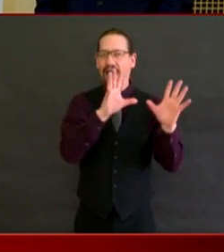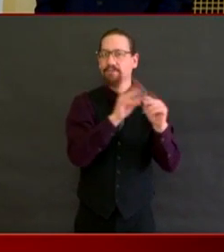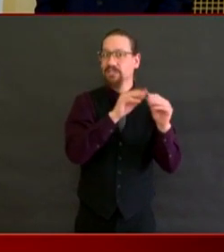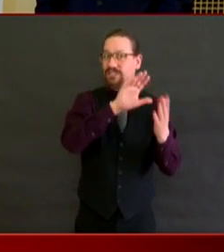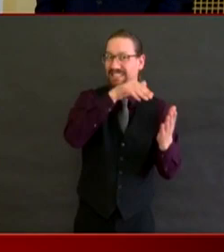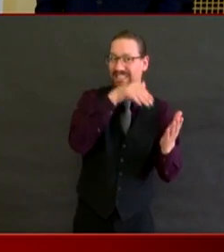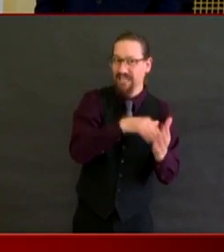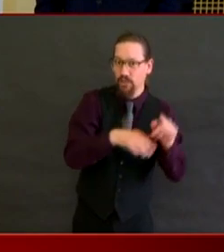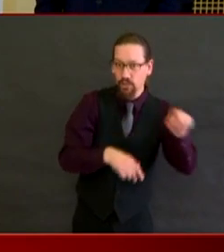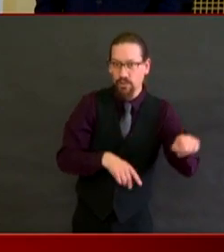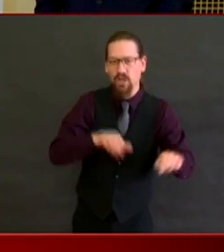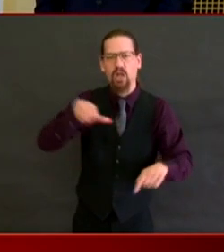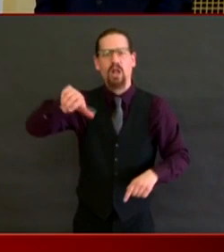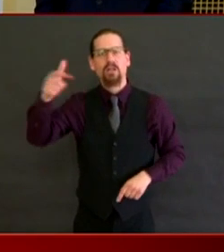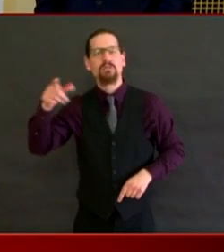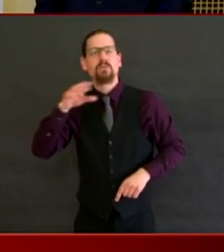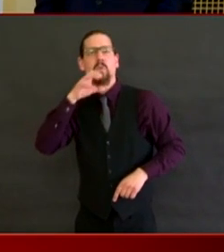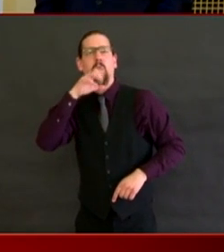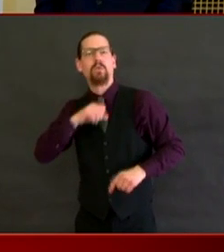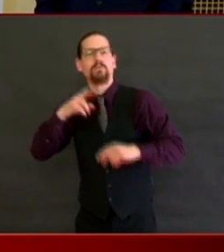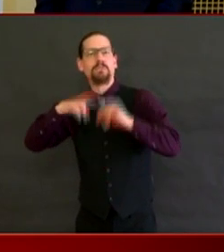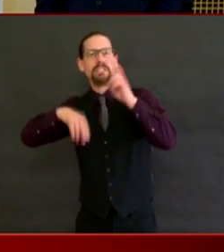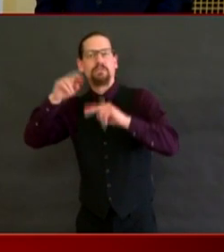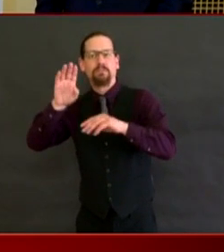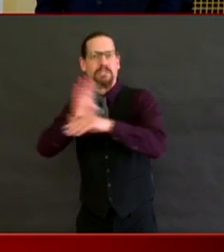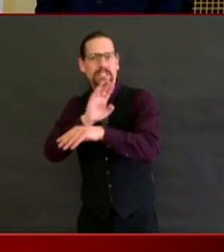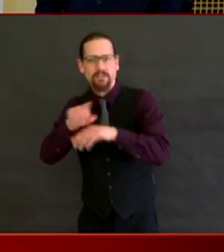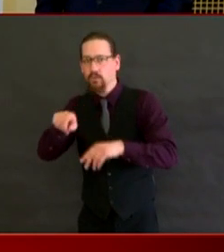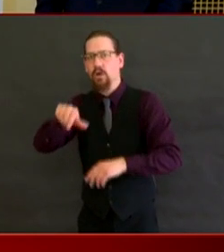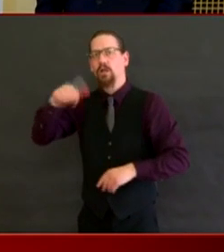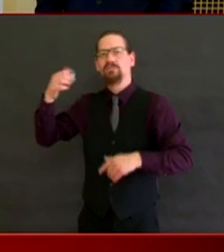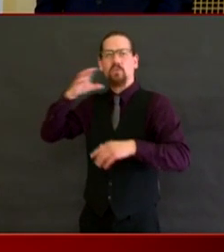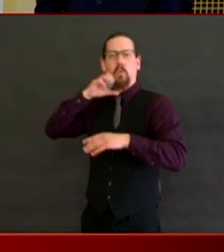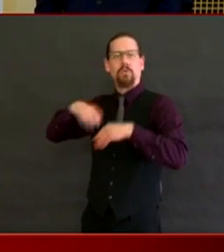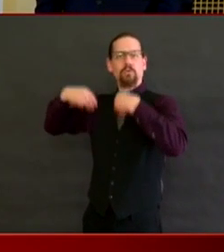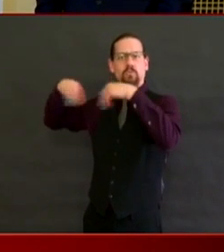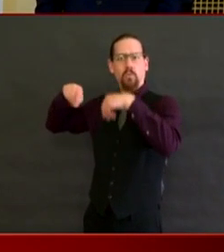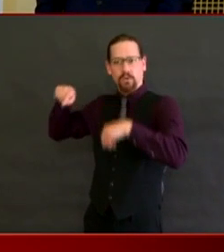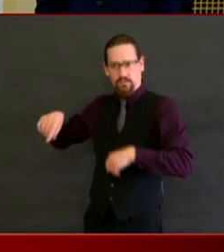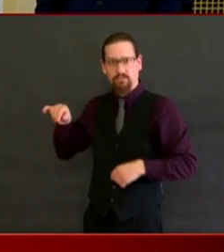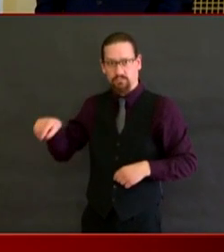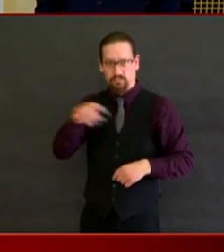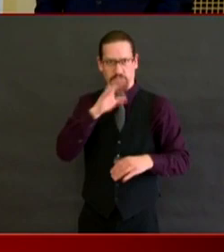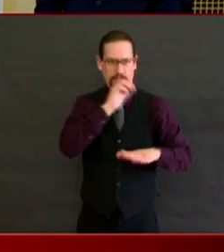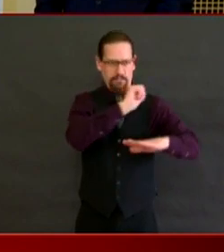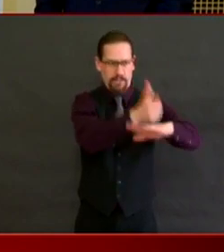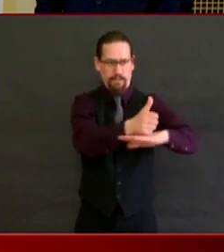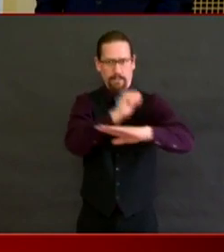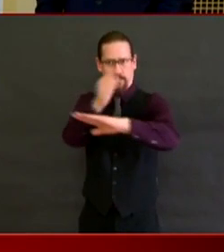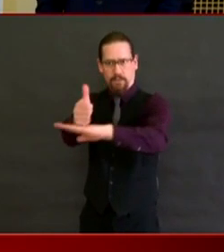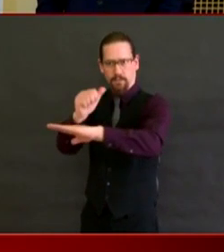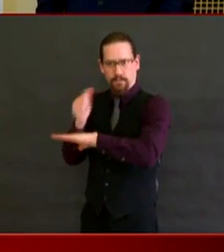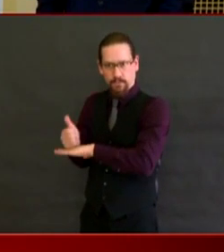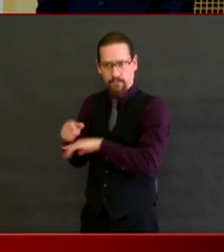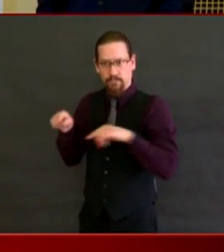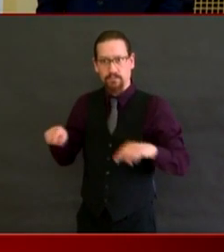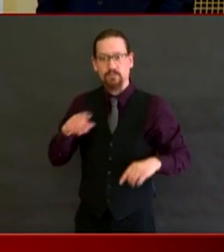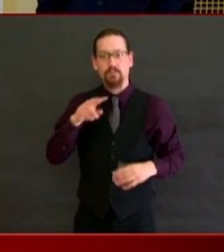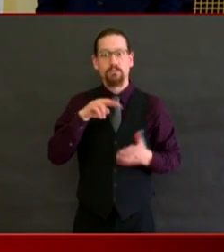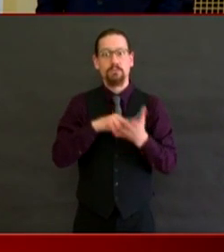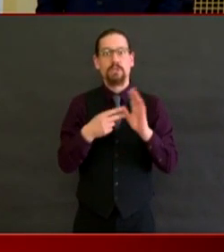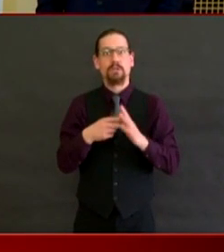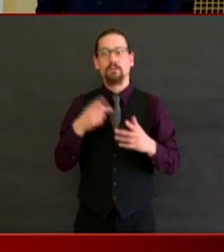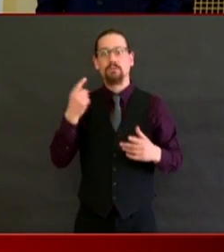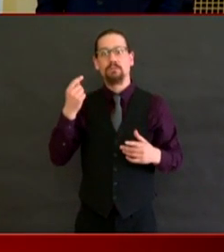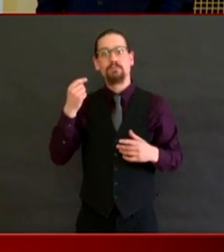set up as a hospital. I know we're learning it's more than just a field hospital from General Callahan,